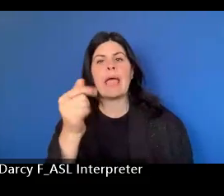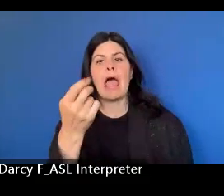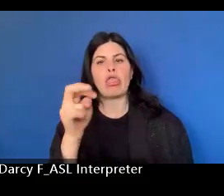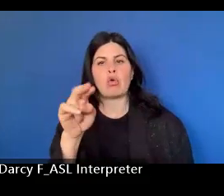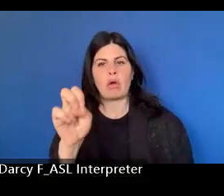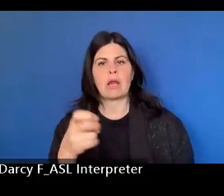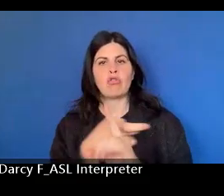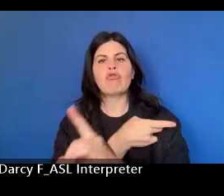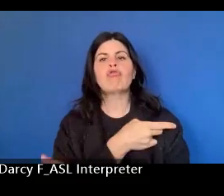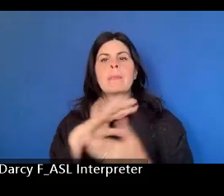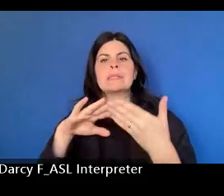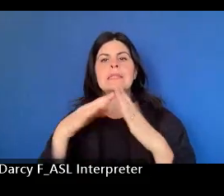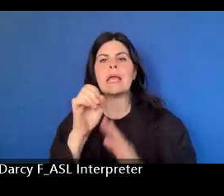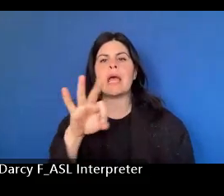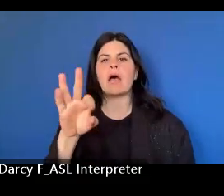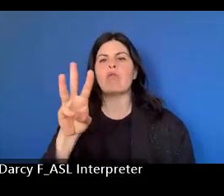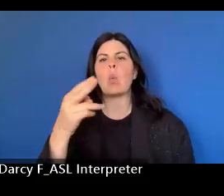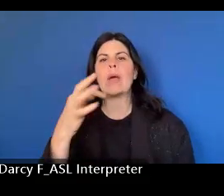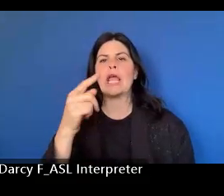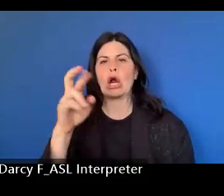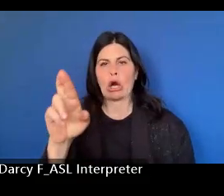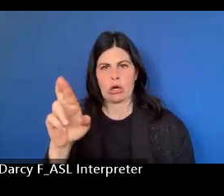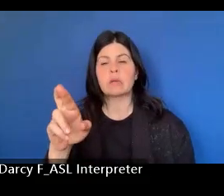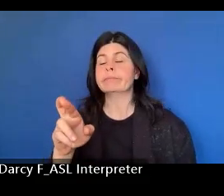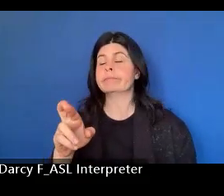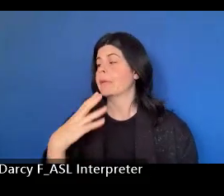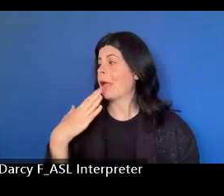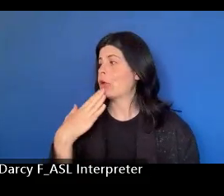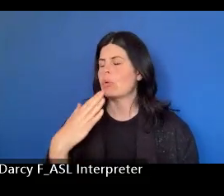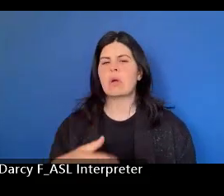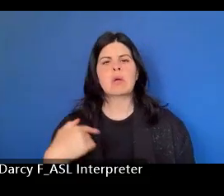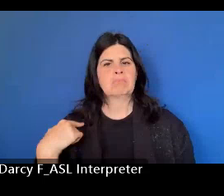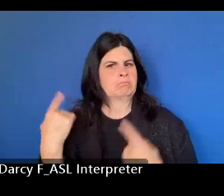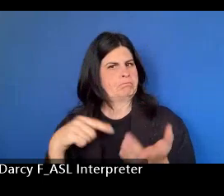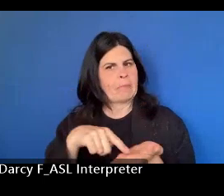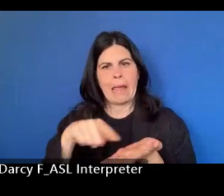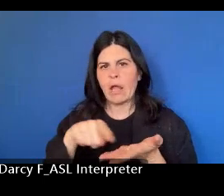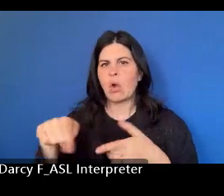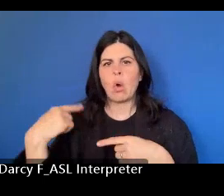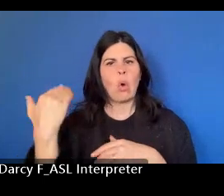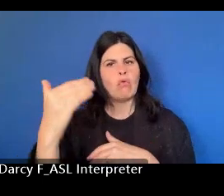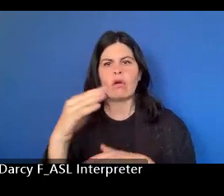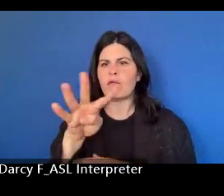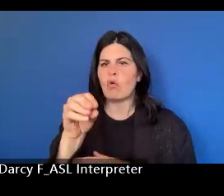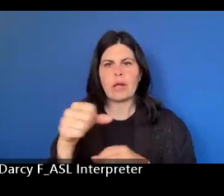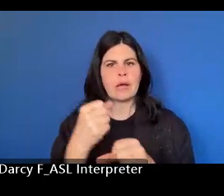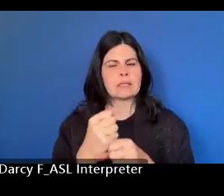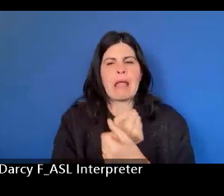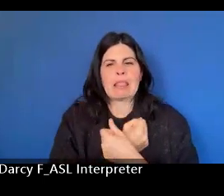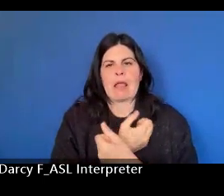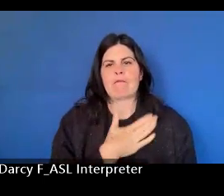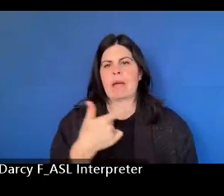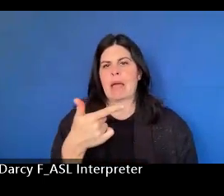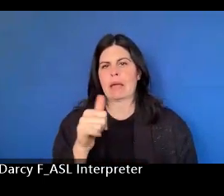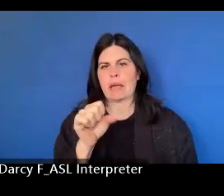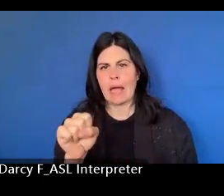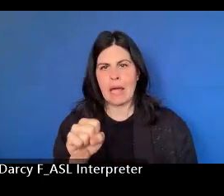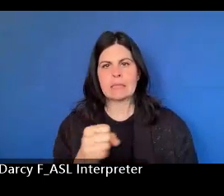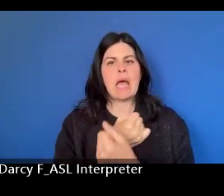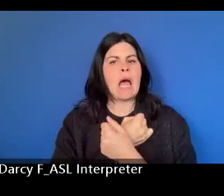Okay, perfect. Thank you. Yes. So I've been a ratepayer for, over 40 years. I love my gas. I love cooking